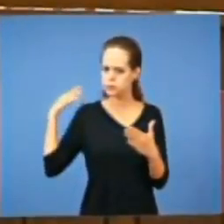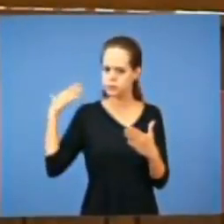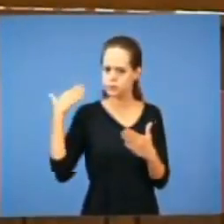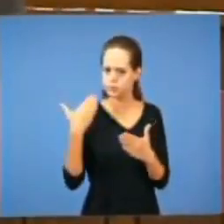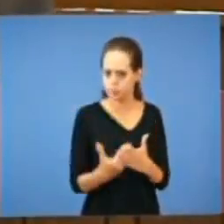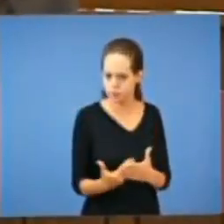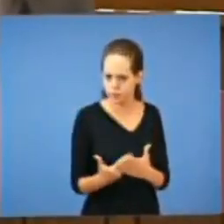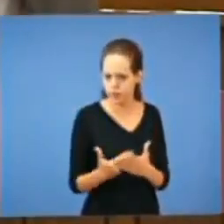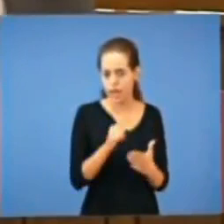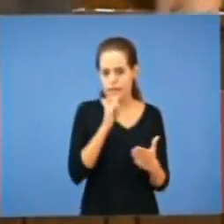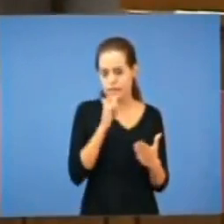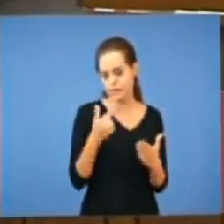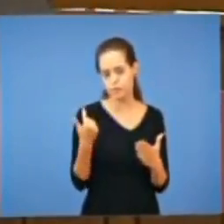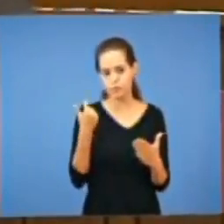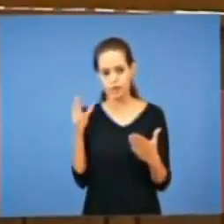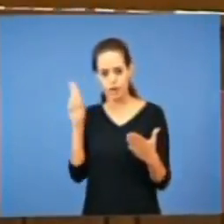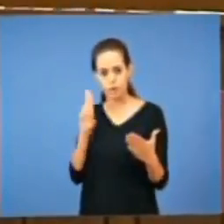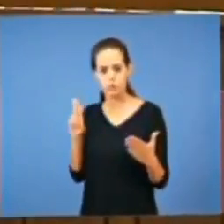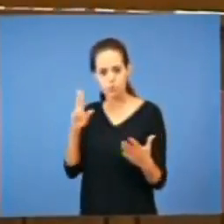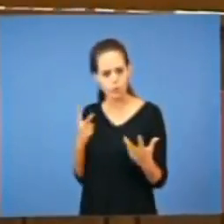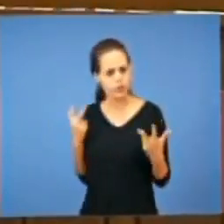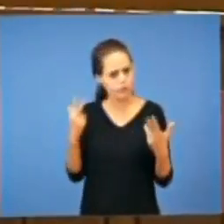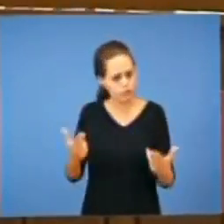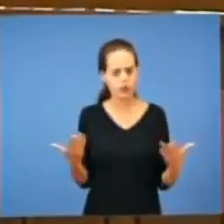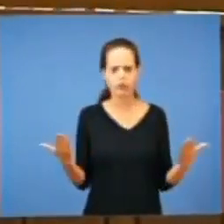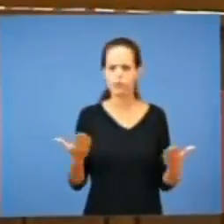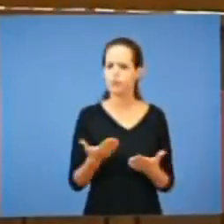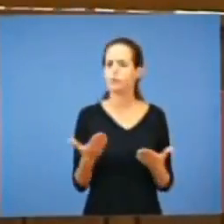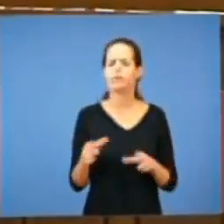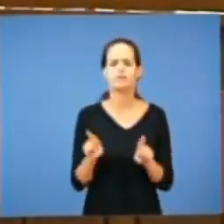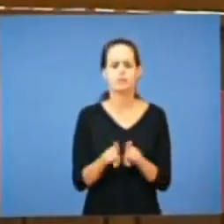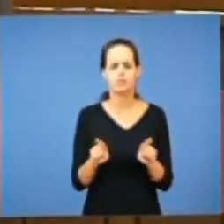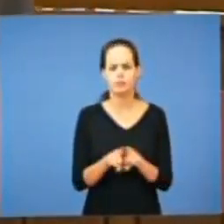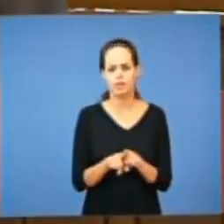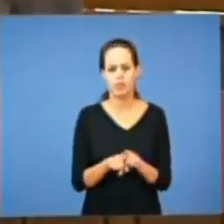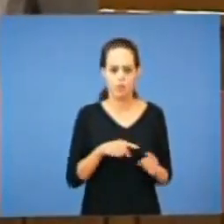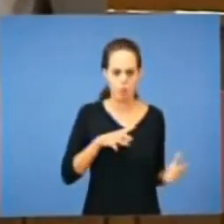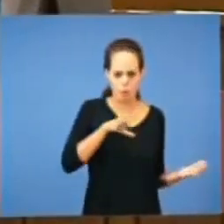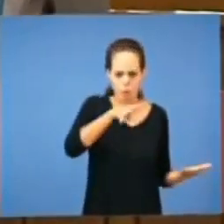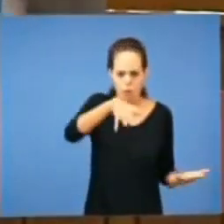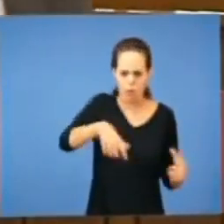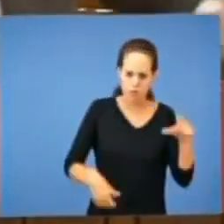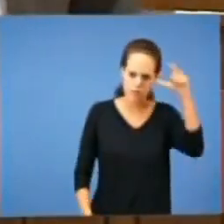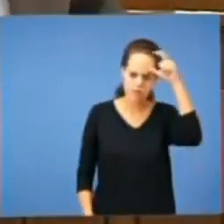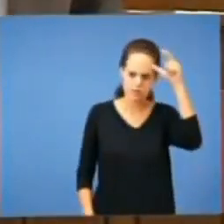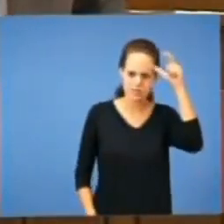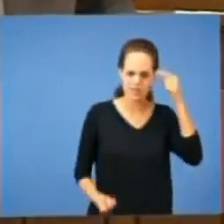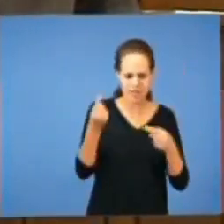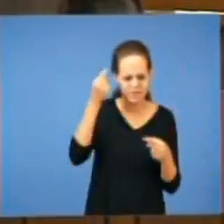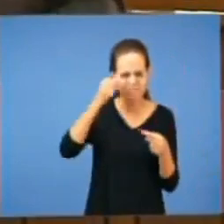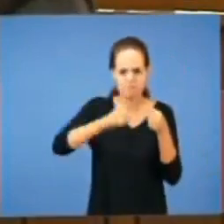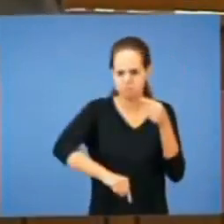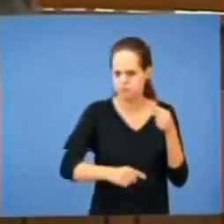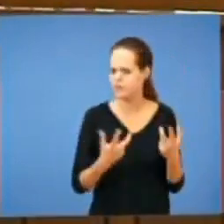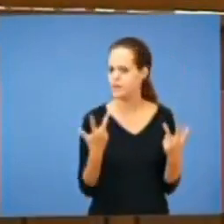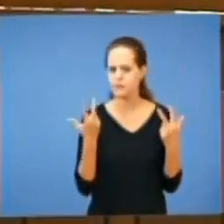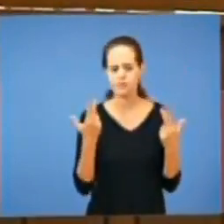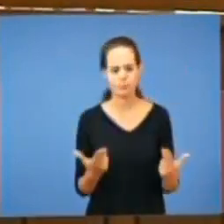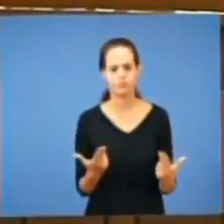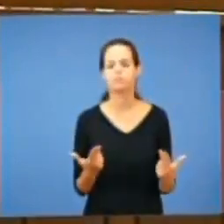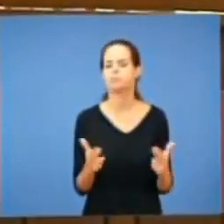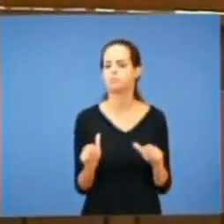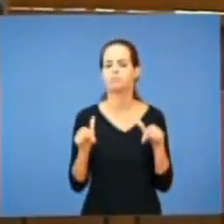today. The example from there is the same form here. The same reaction of the world and the enemy, the revealed world is the